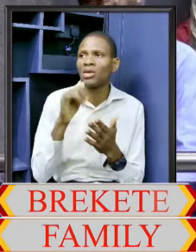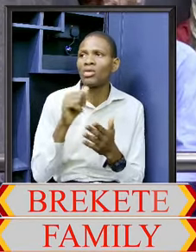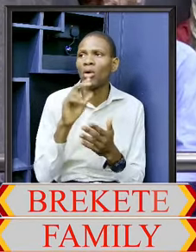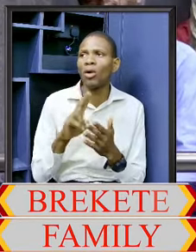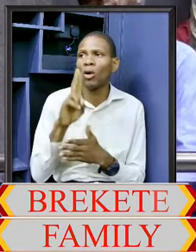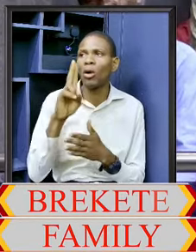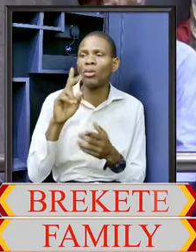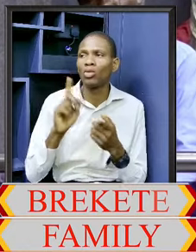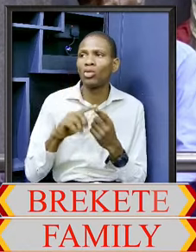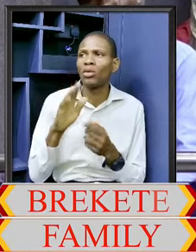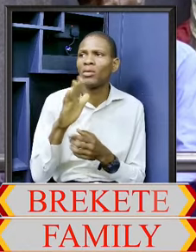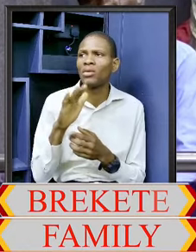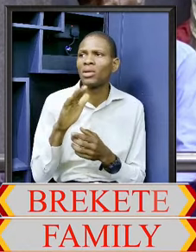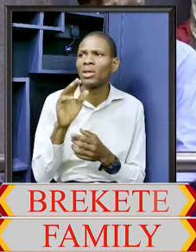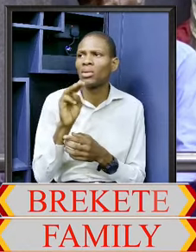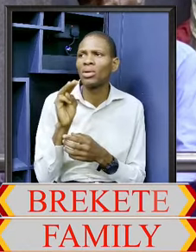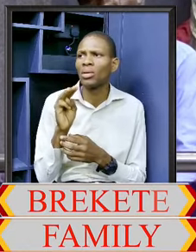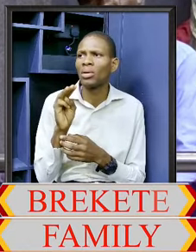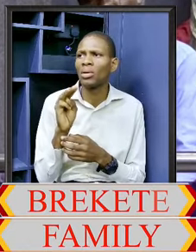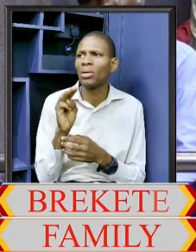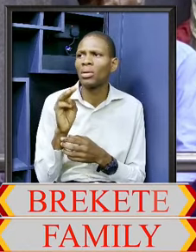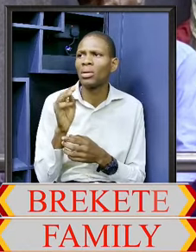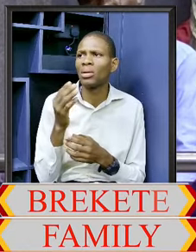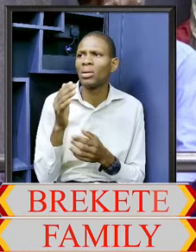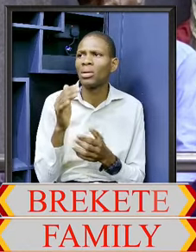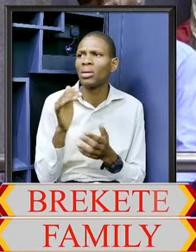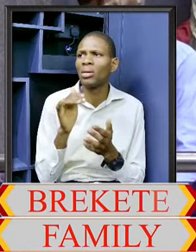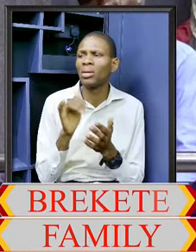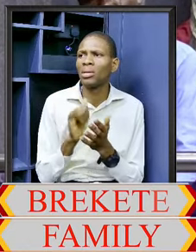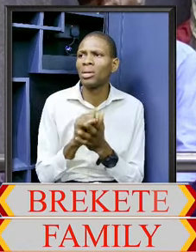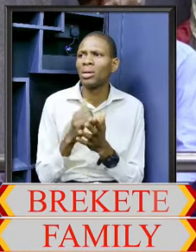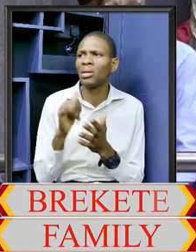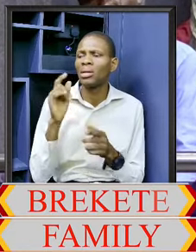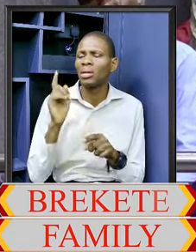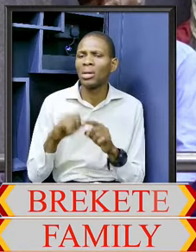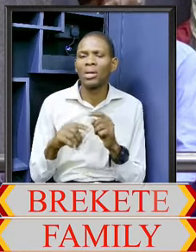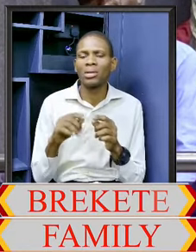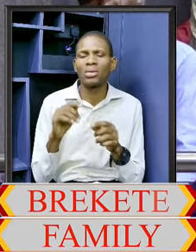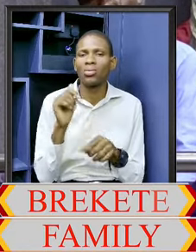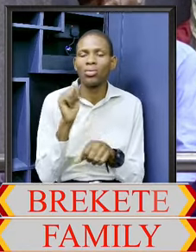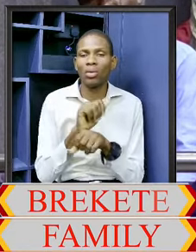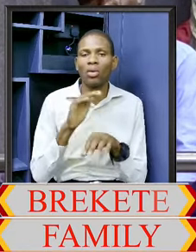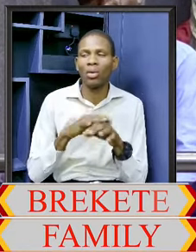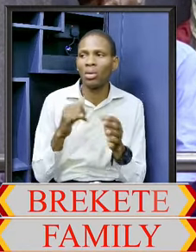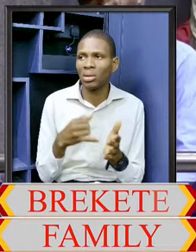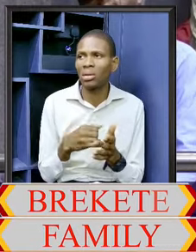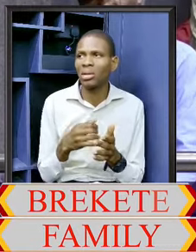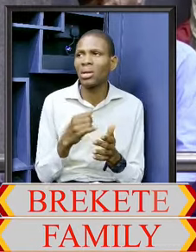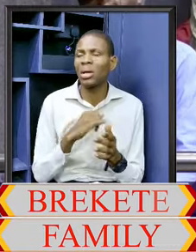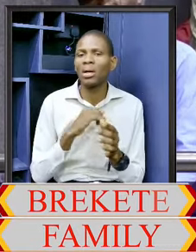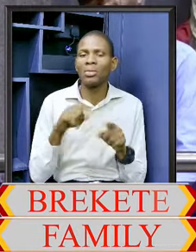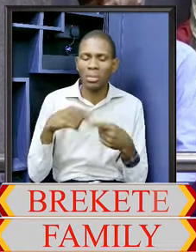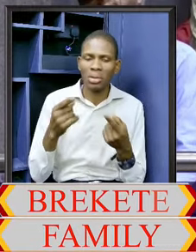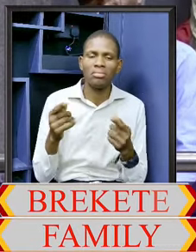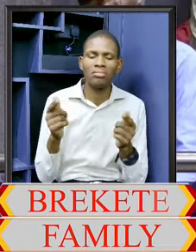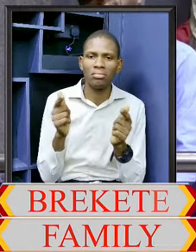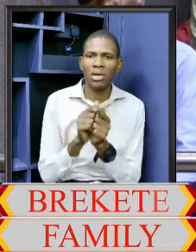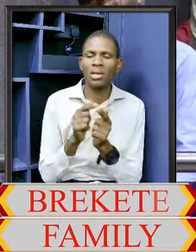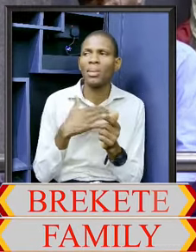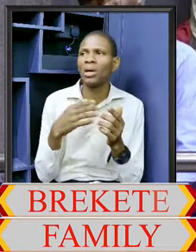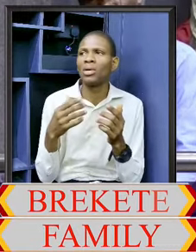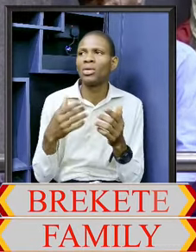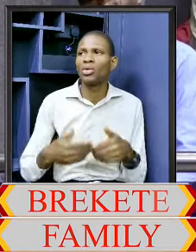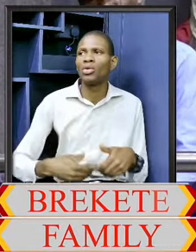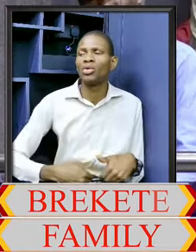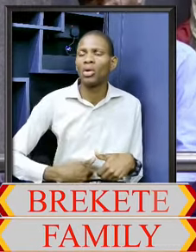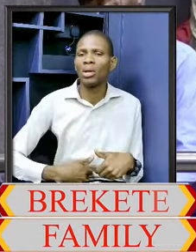to 15 million naira. Say that they cannot treat it. So I now went and met my younger brother, as in all